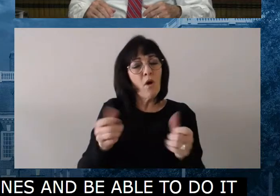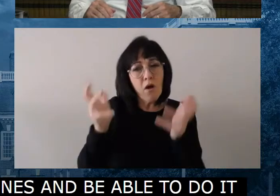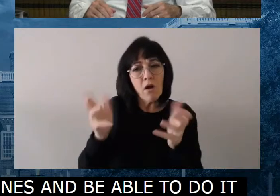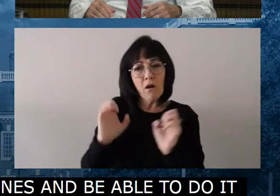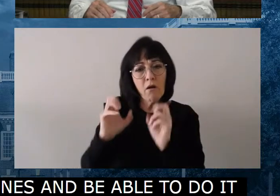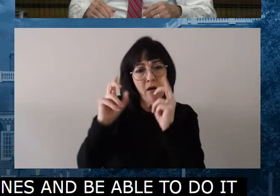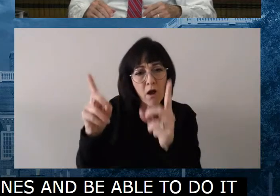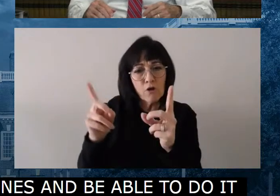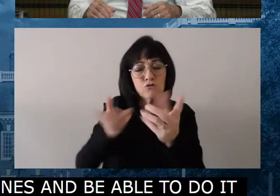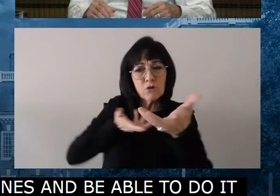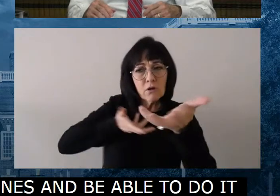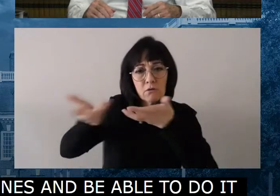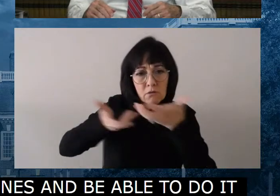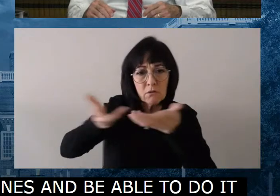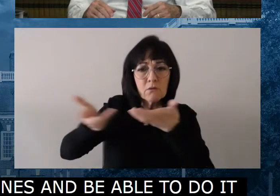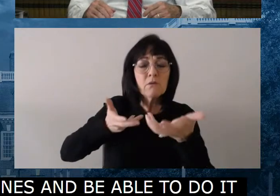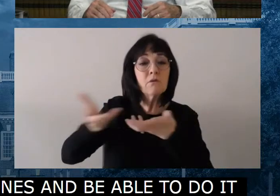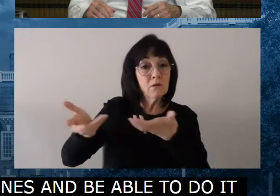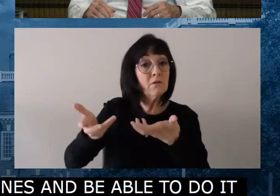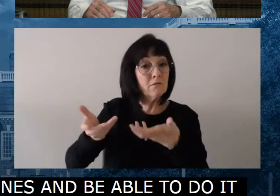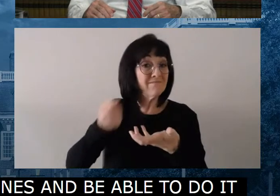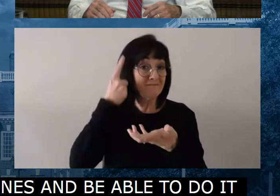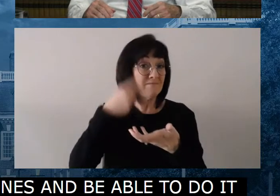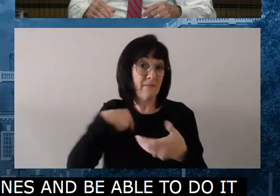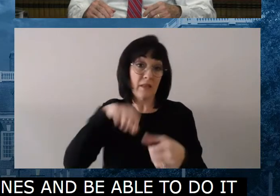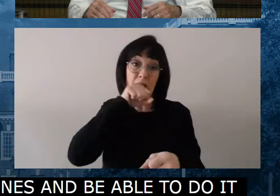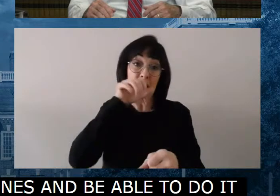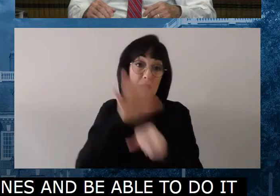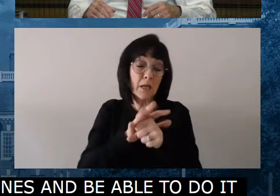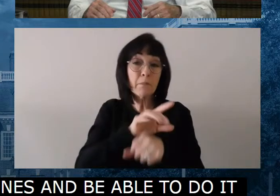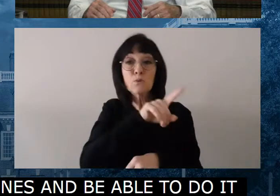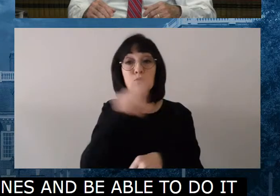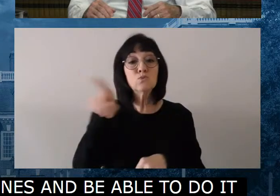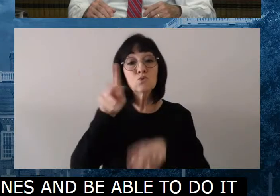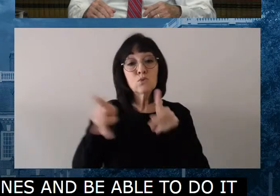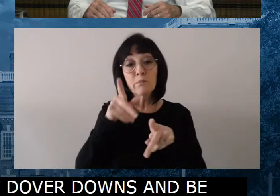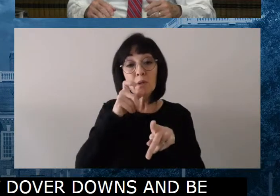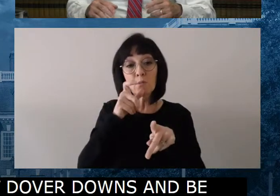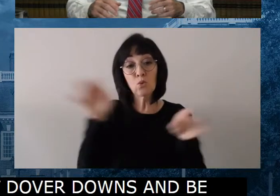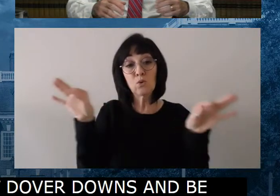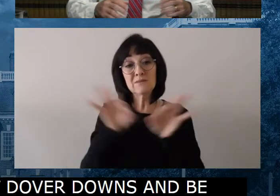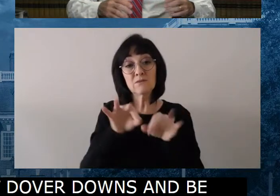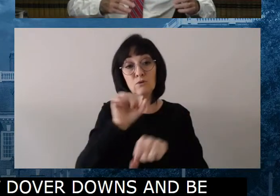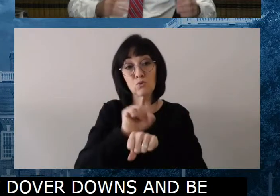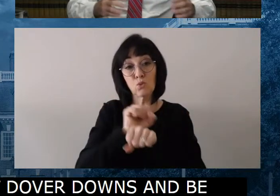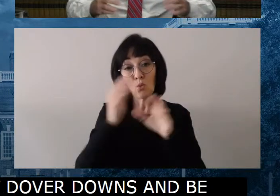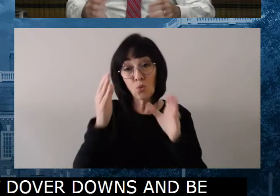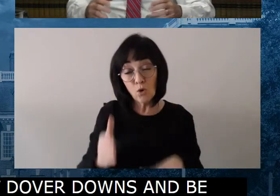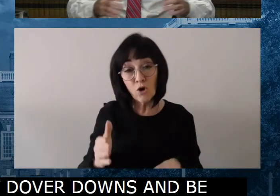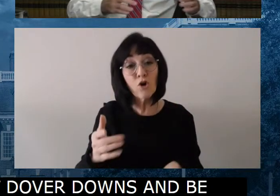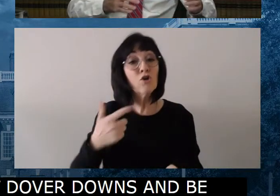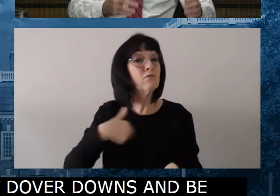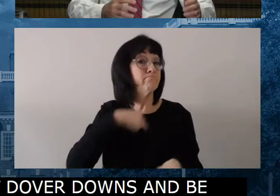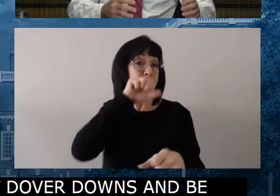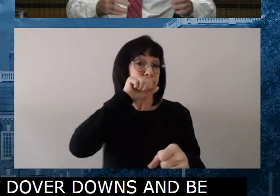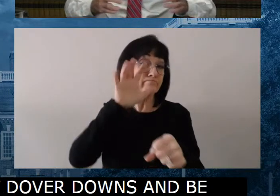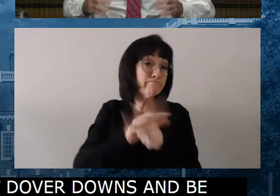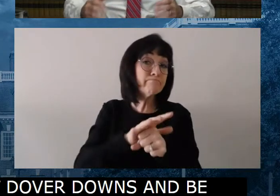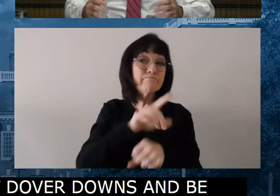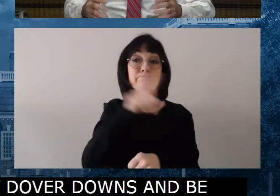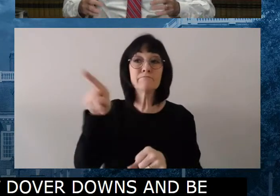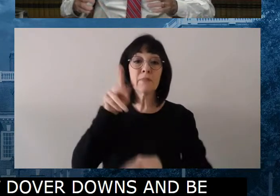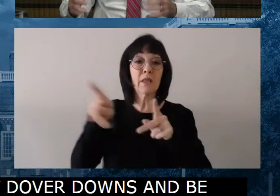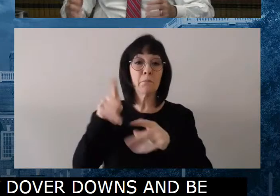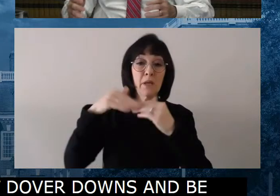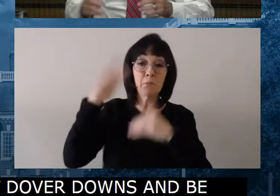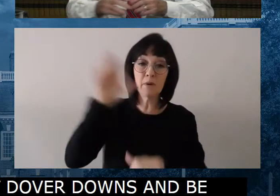commitment to essential workers, to people 65 and older. But we can't stop. We got to move. We got to open